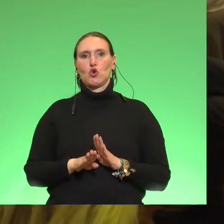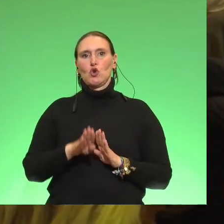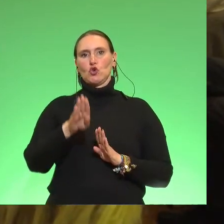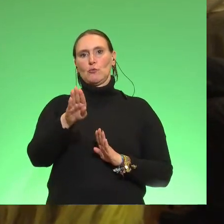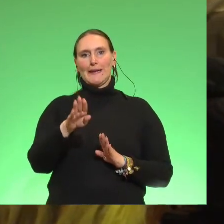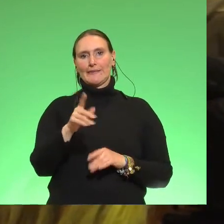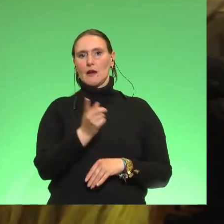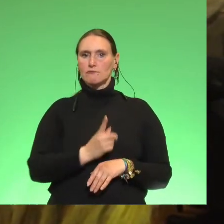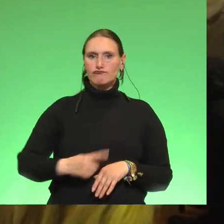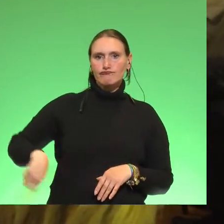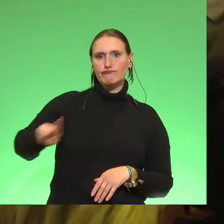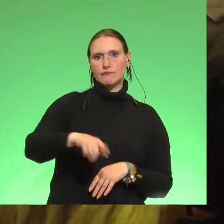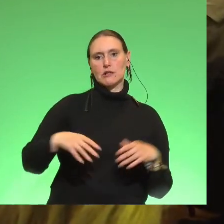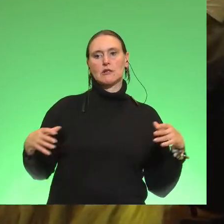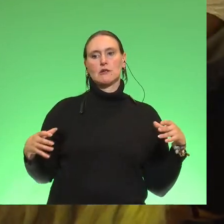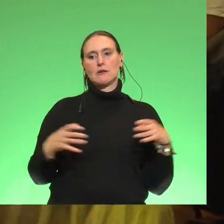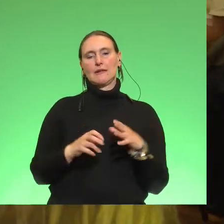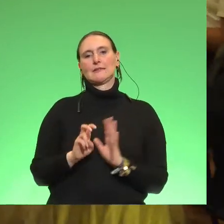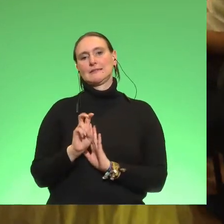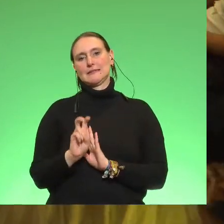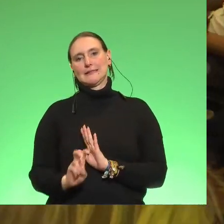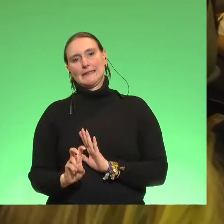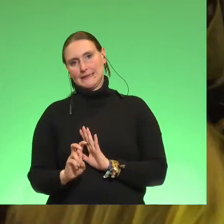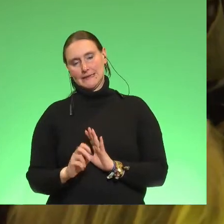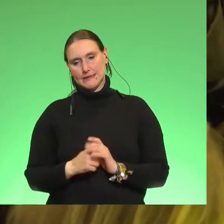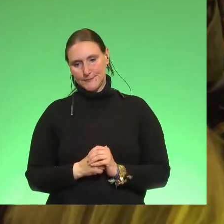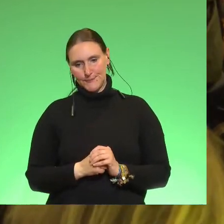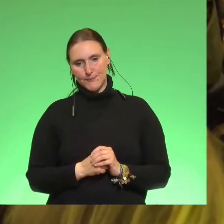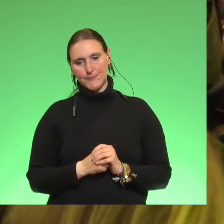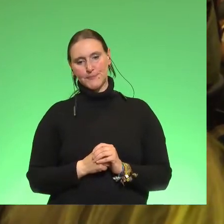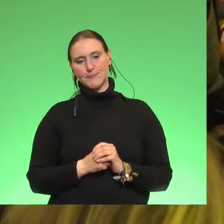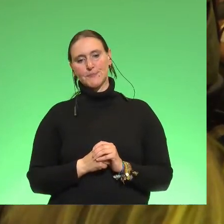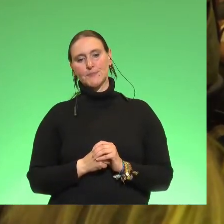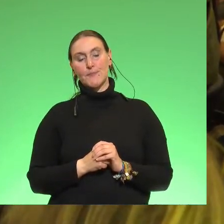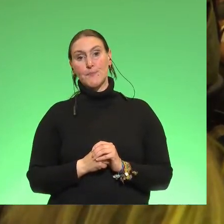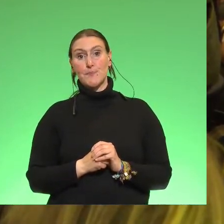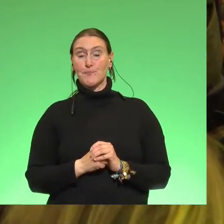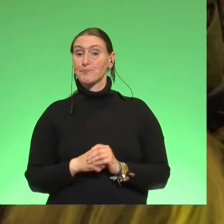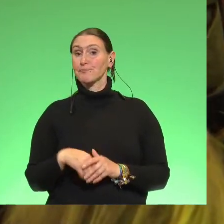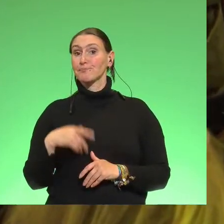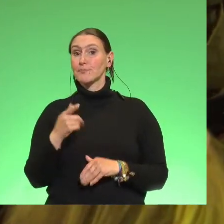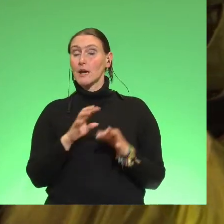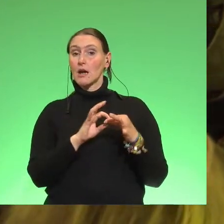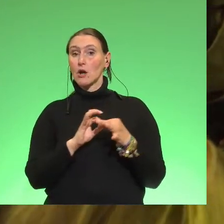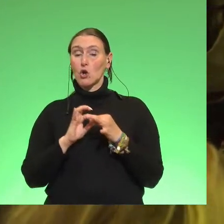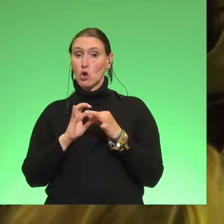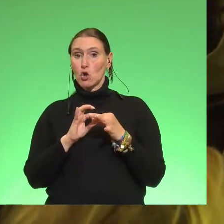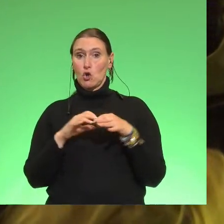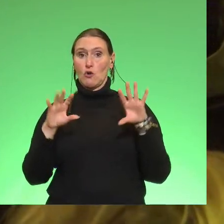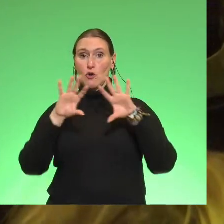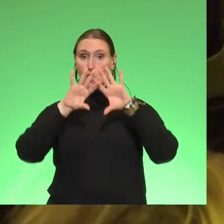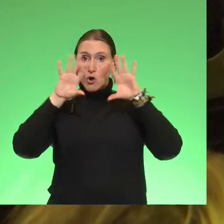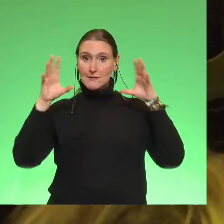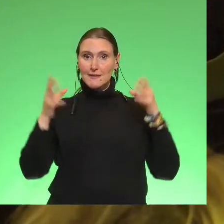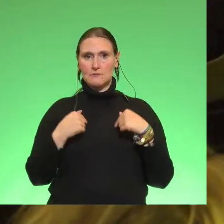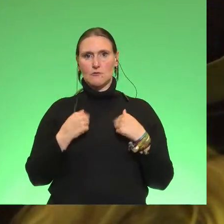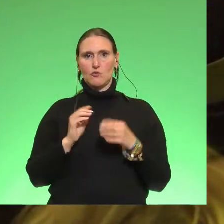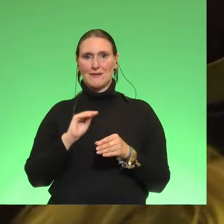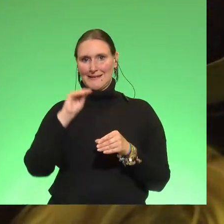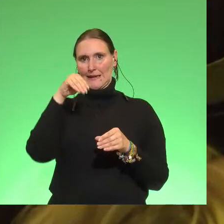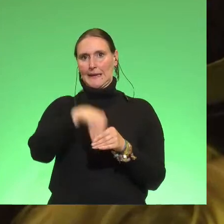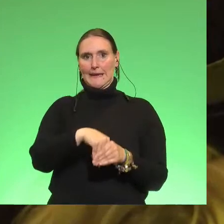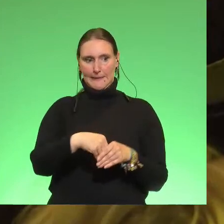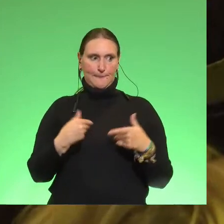together. So it's the context we're in. And my question was, you talked